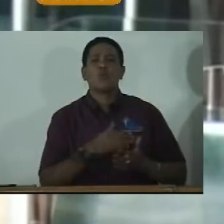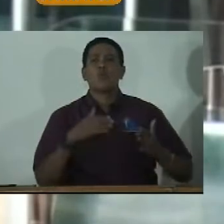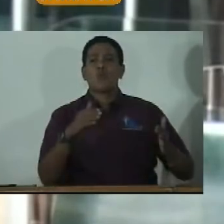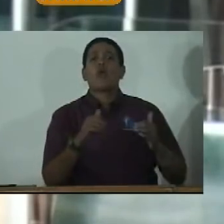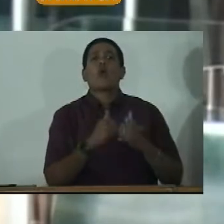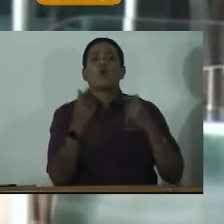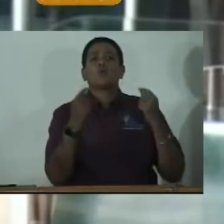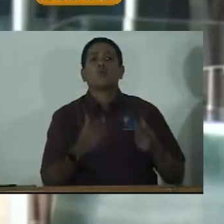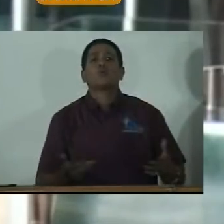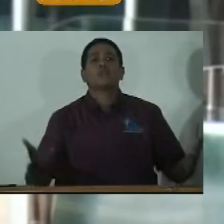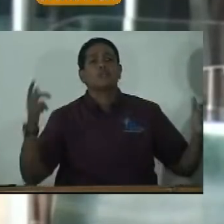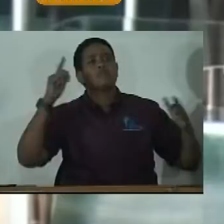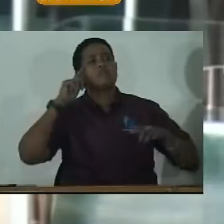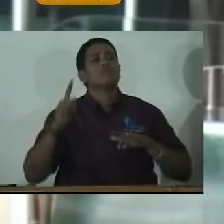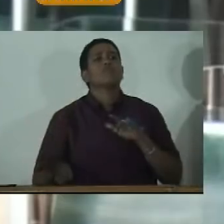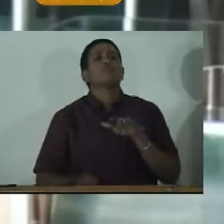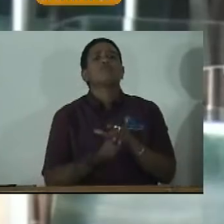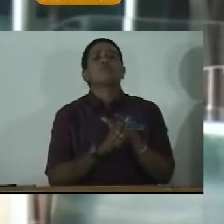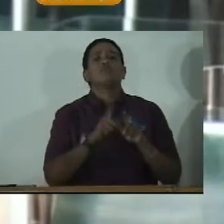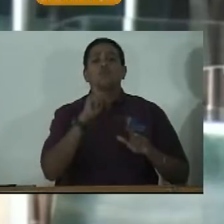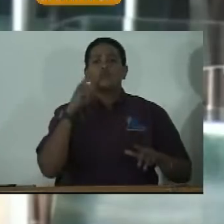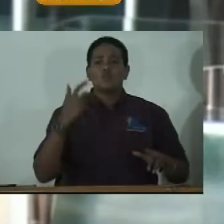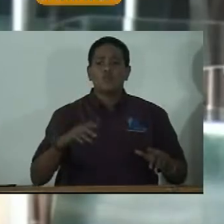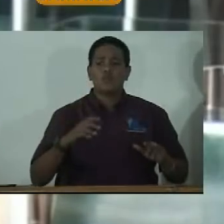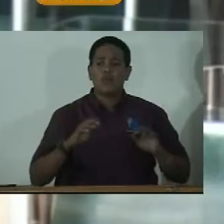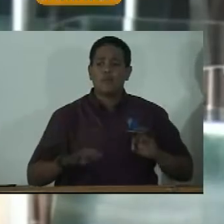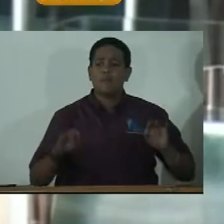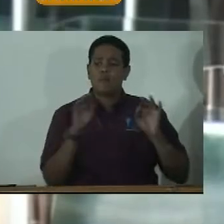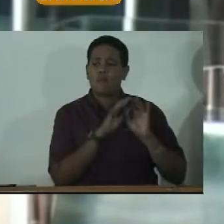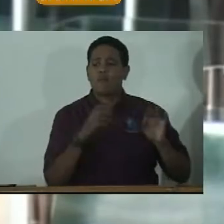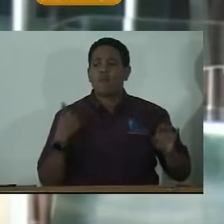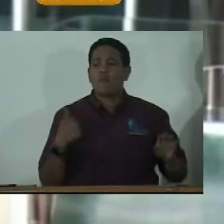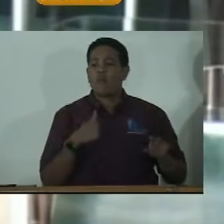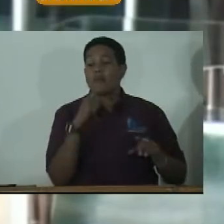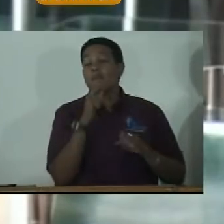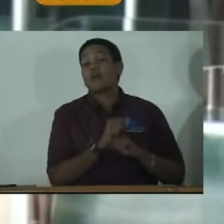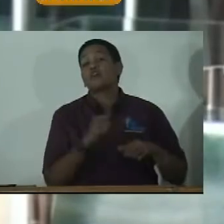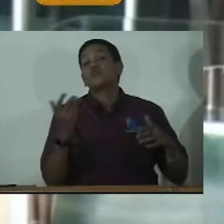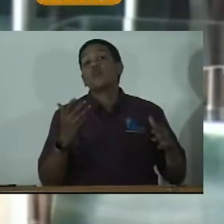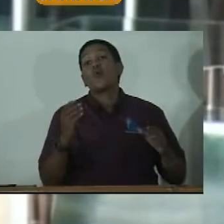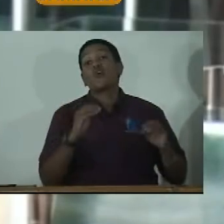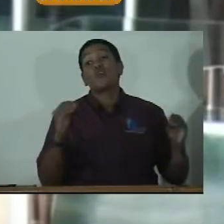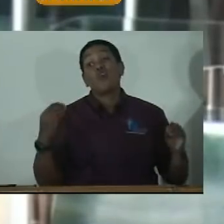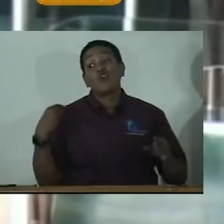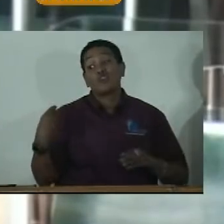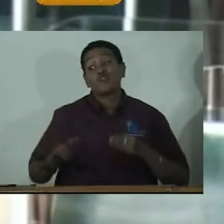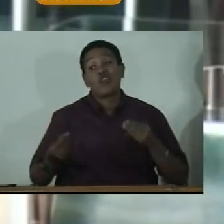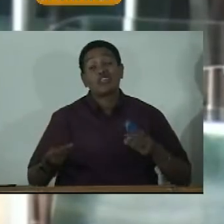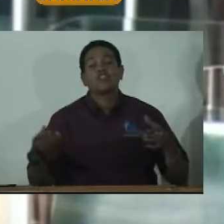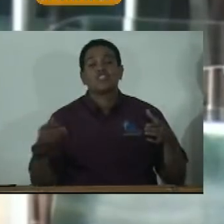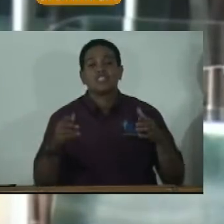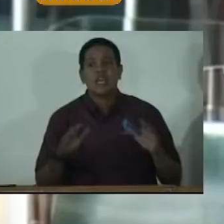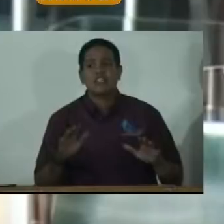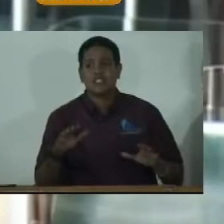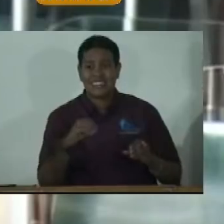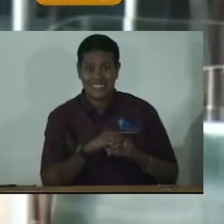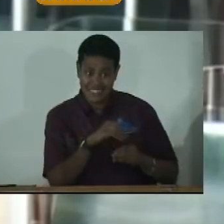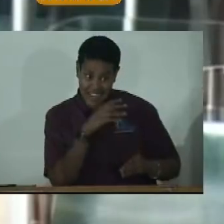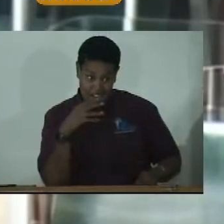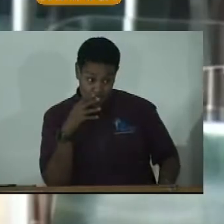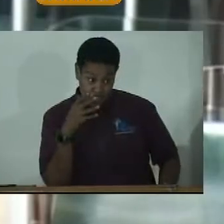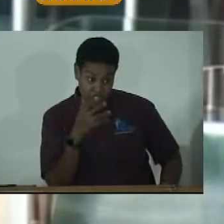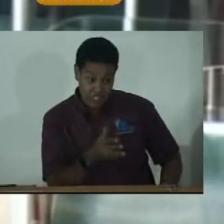things will come into play. And so it is very important that we ensure that the non-traditional sectors within